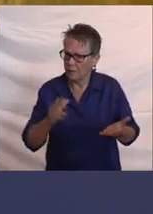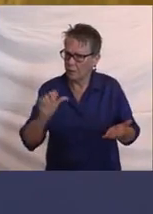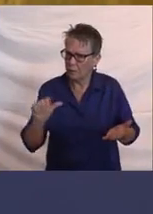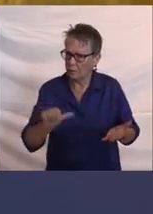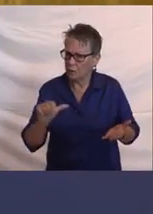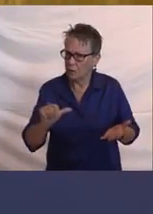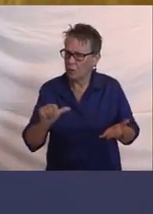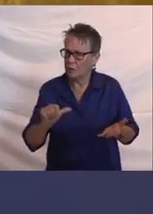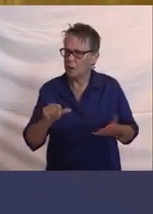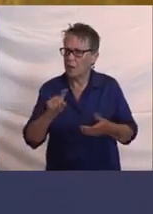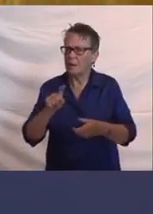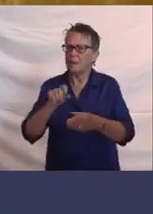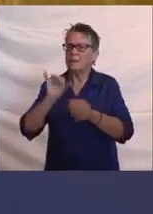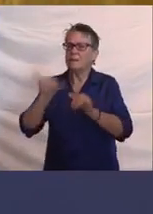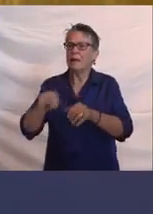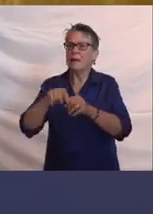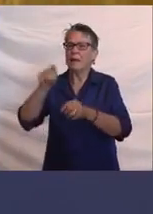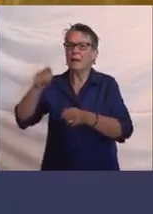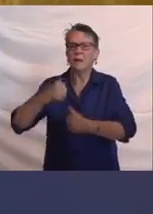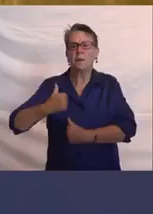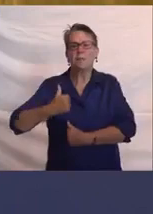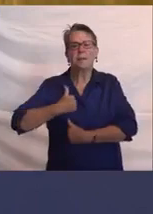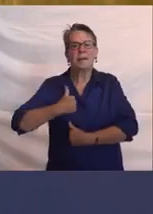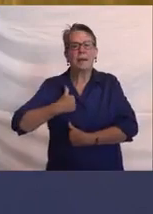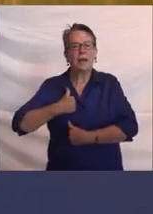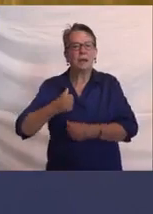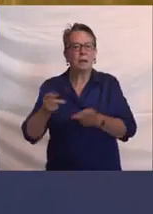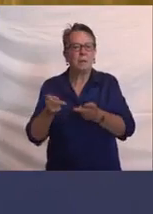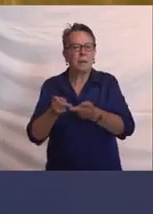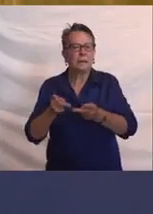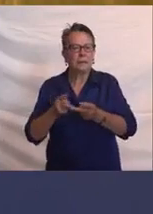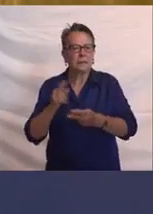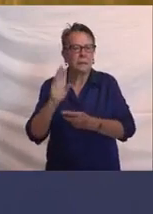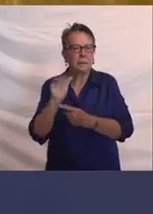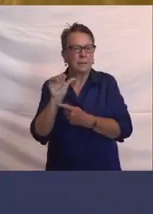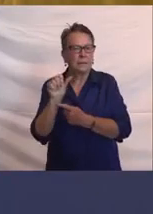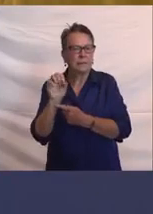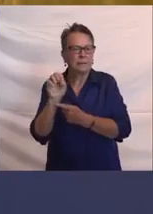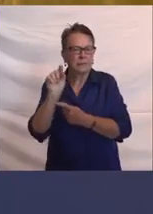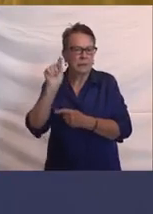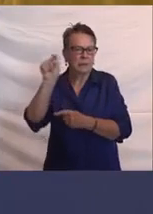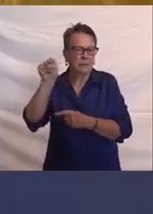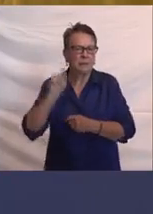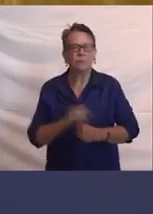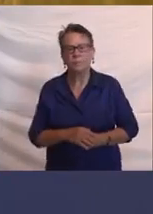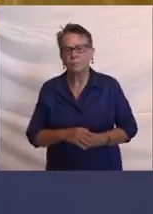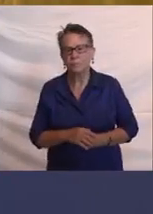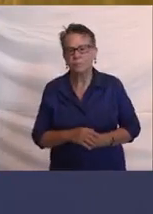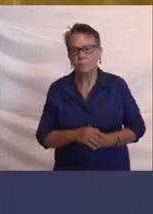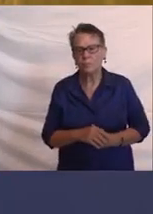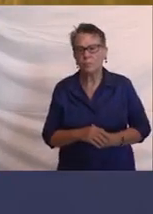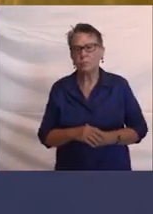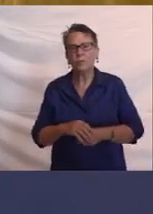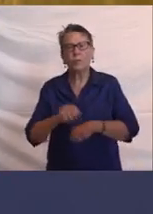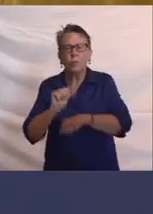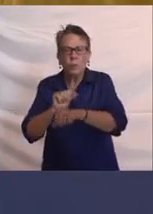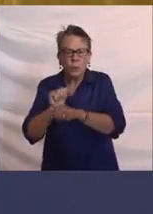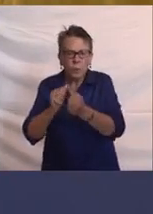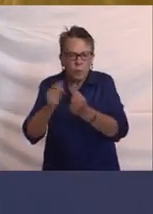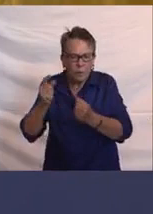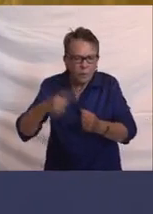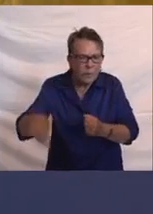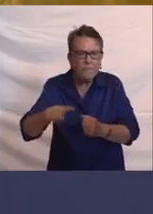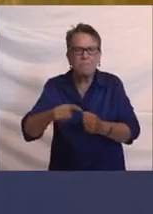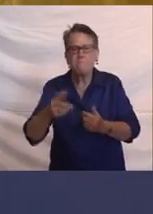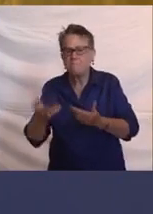across the whole range of government. I'd say Judy and her team most importantly. And we have been doing everything